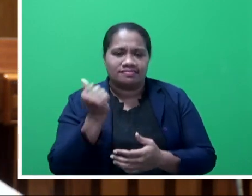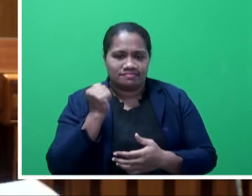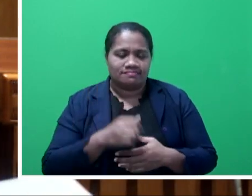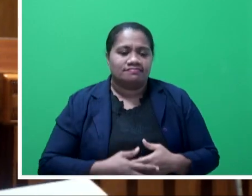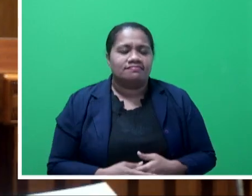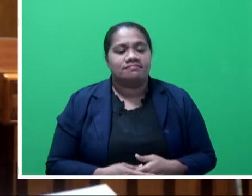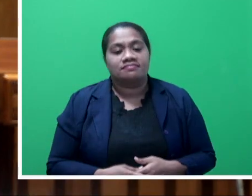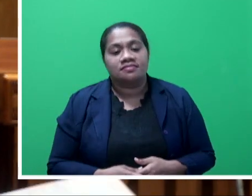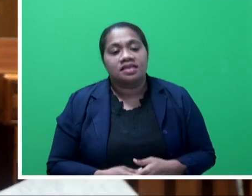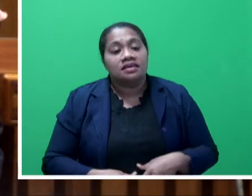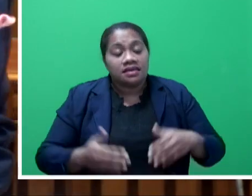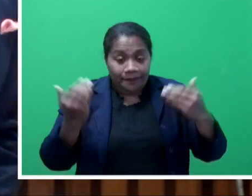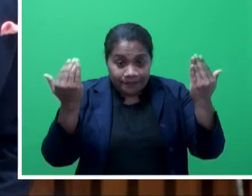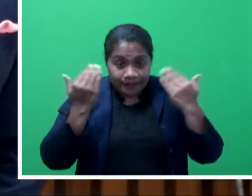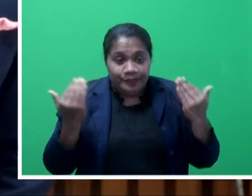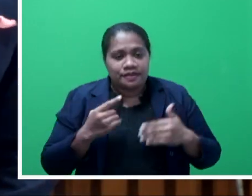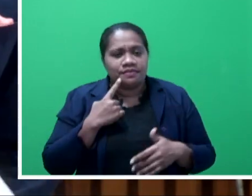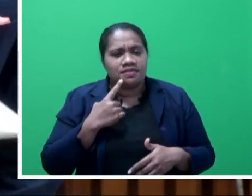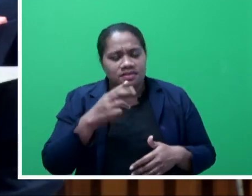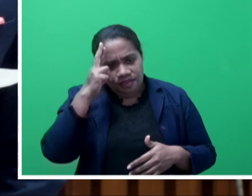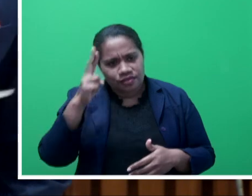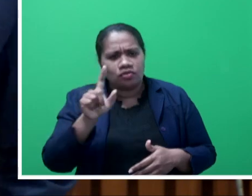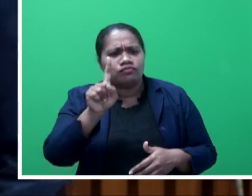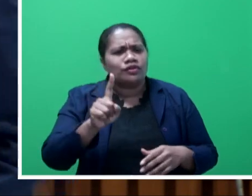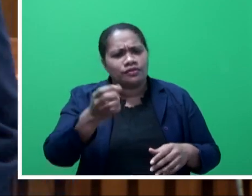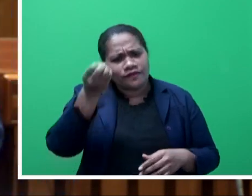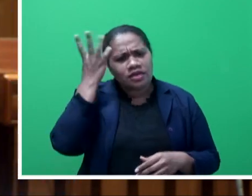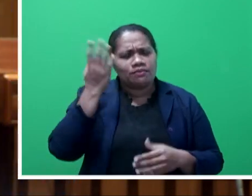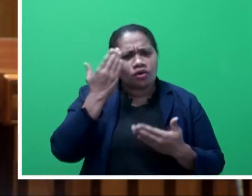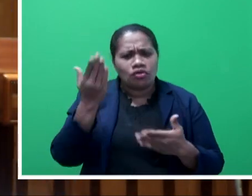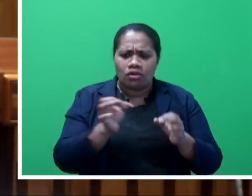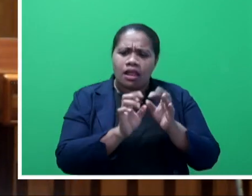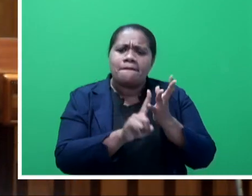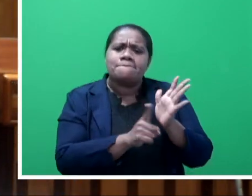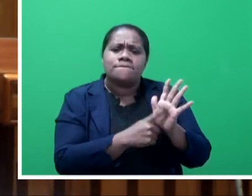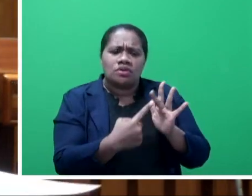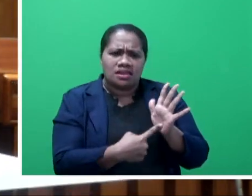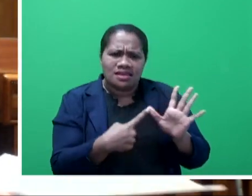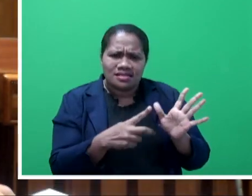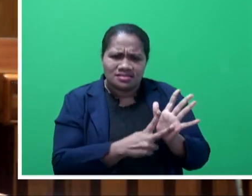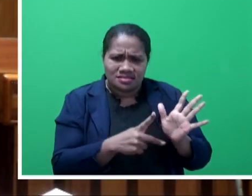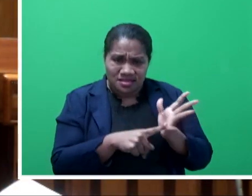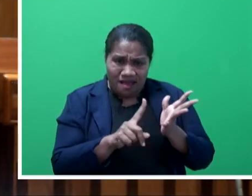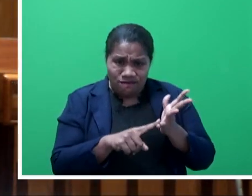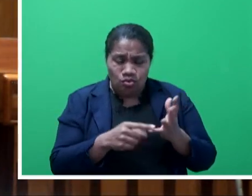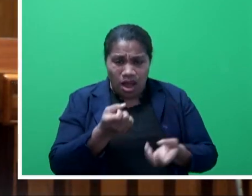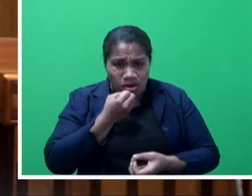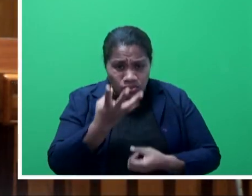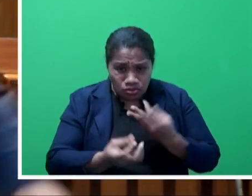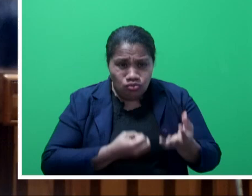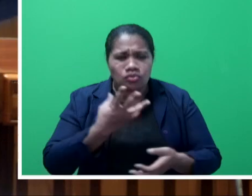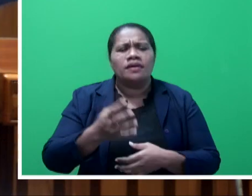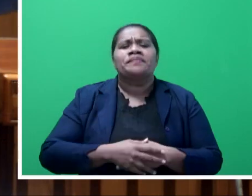And, Mr. Speaker, sir, one of the things that they forget, which Honourable Bulitavu, I think, also alluded to, the Honourable Prime Minister said that